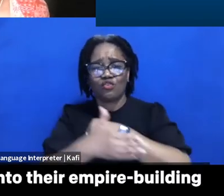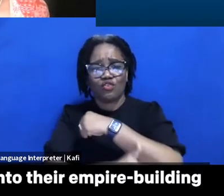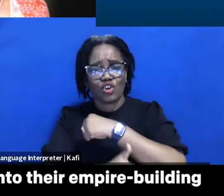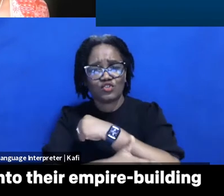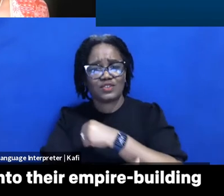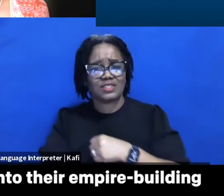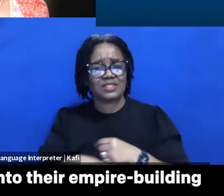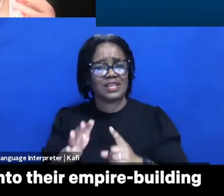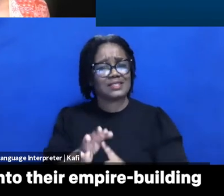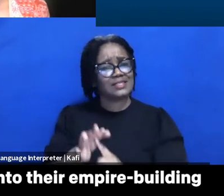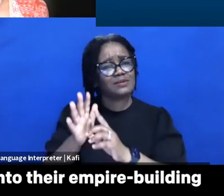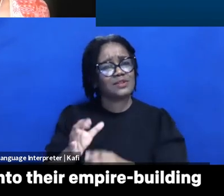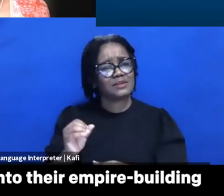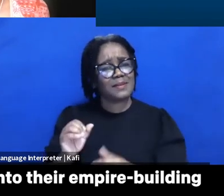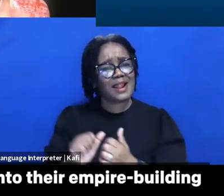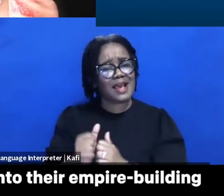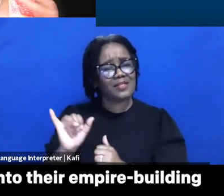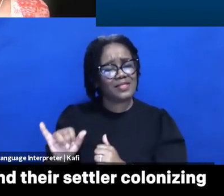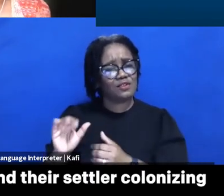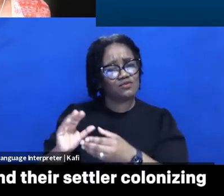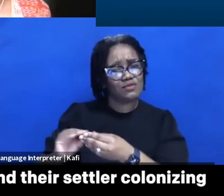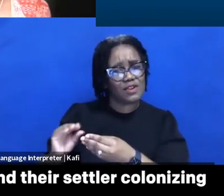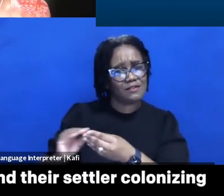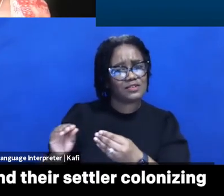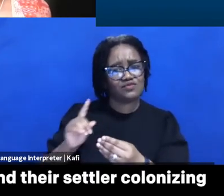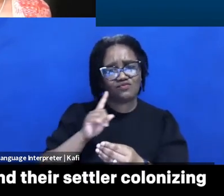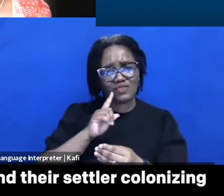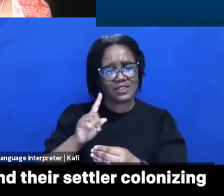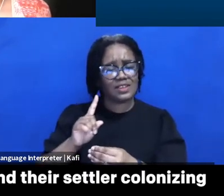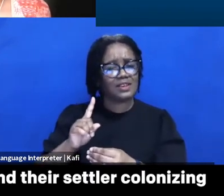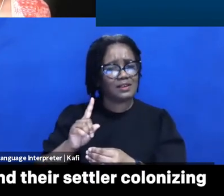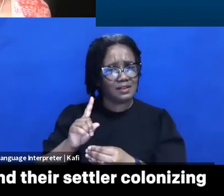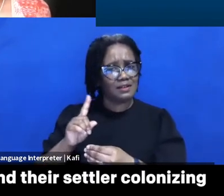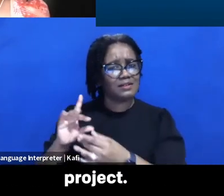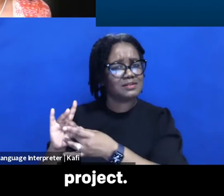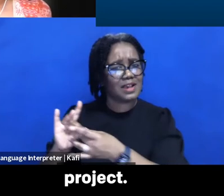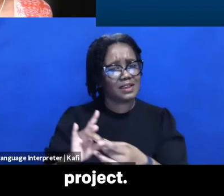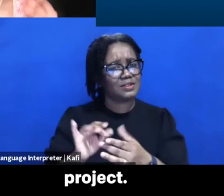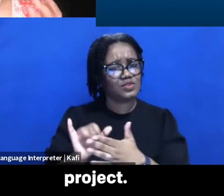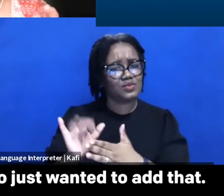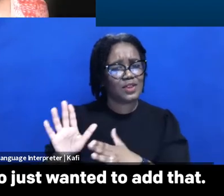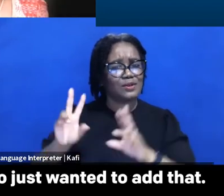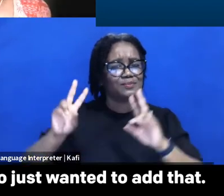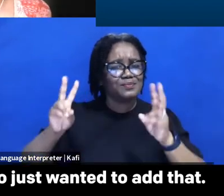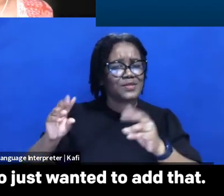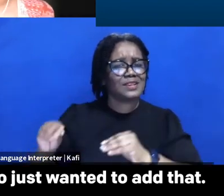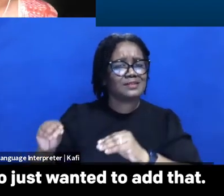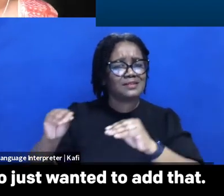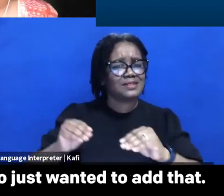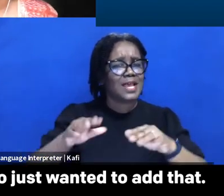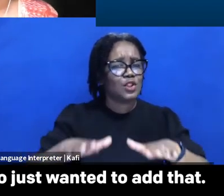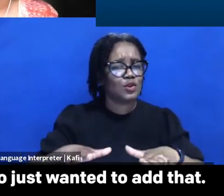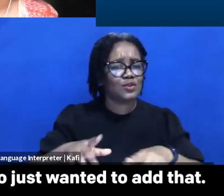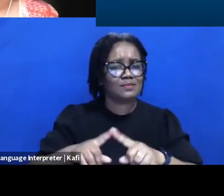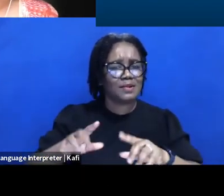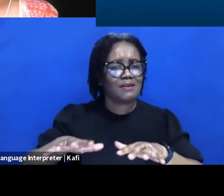feeds into their empire building and their settler colonizing project. So just wanted to kind of